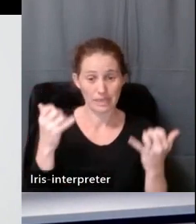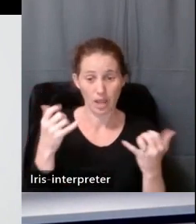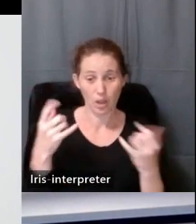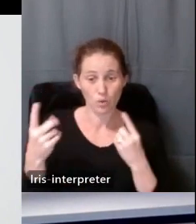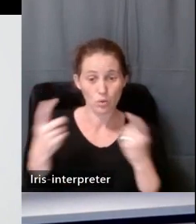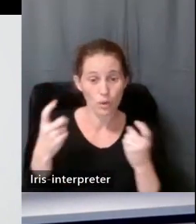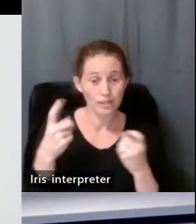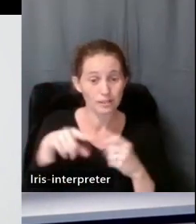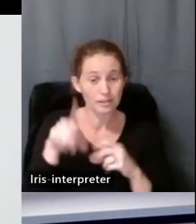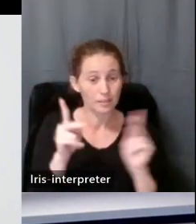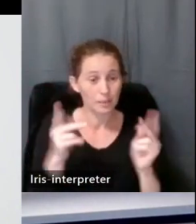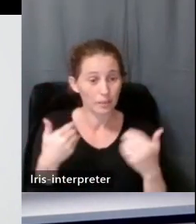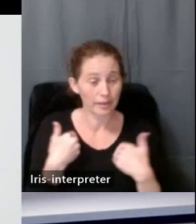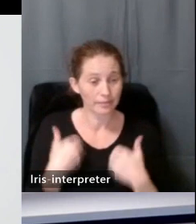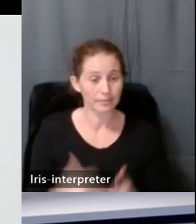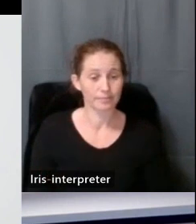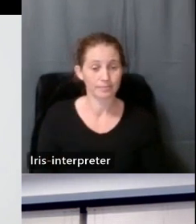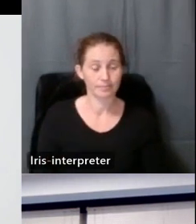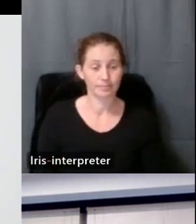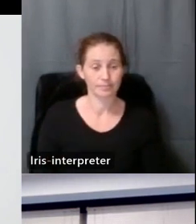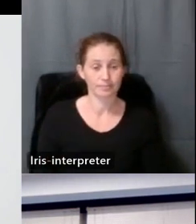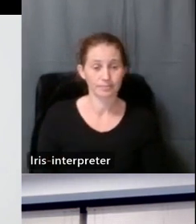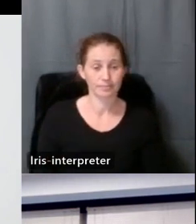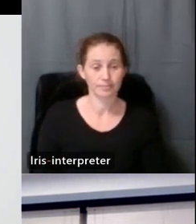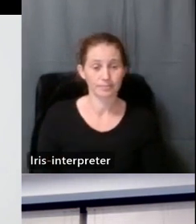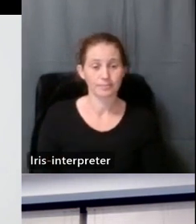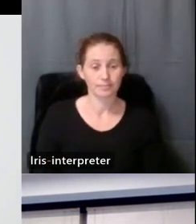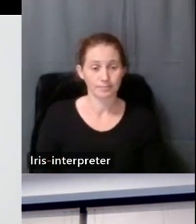questions that might be there.